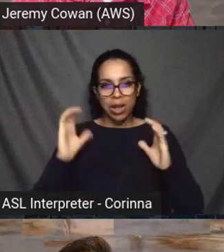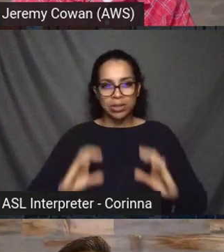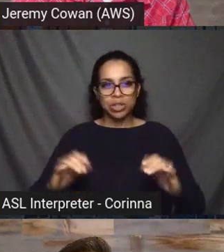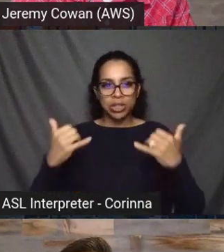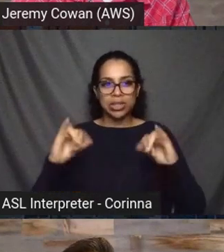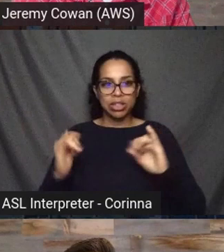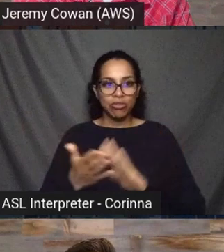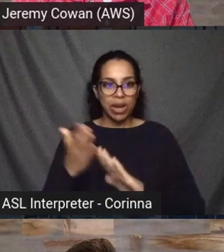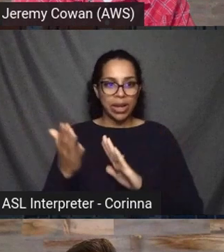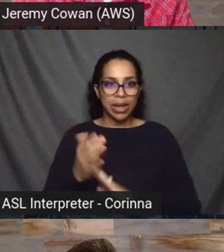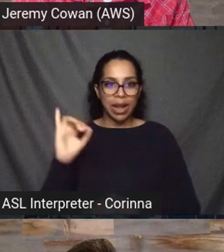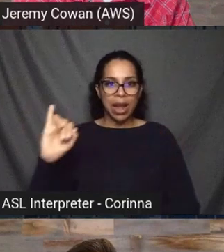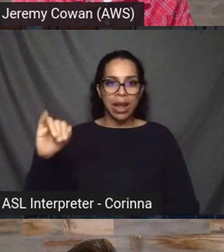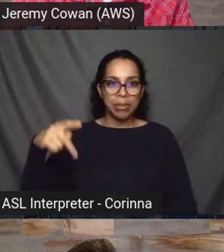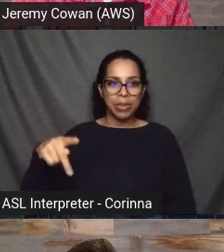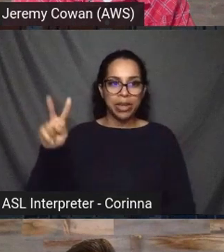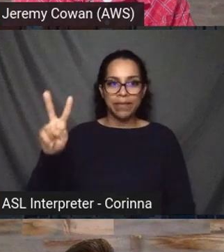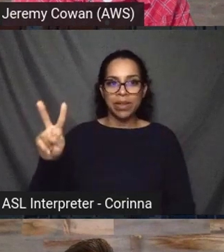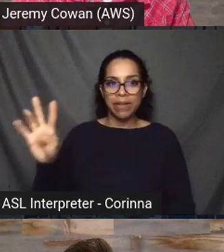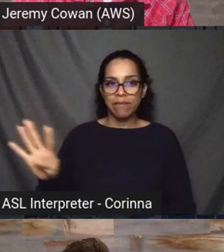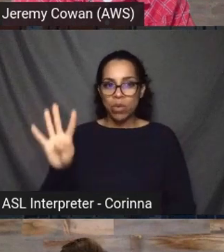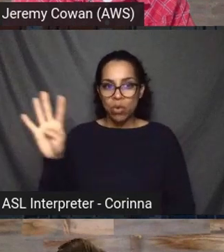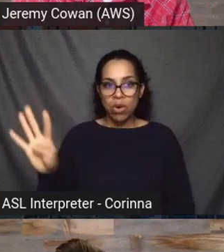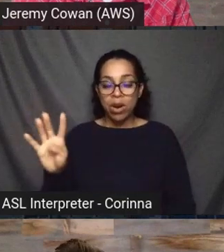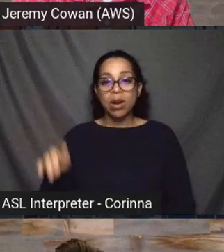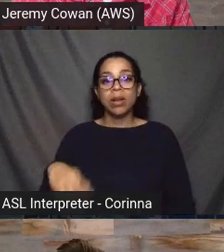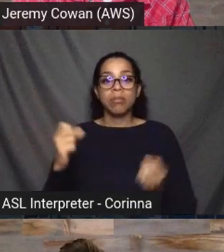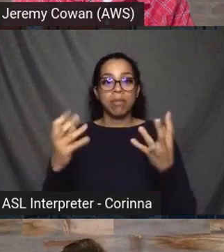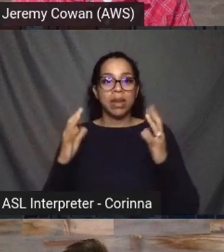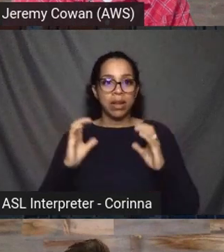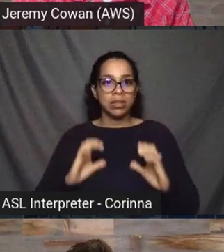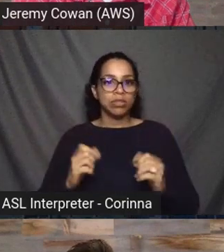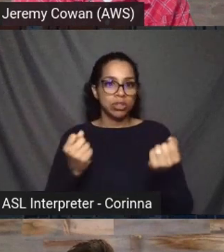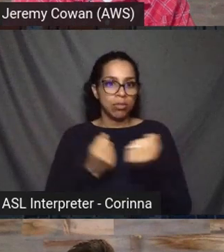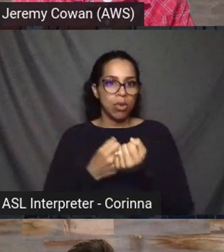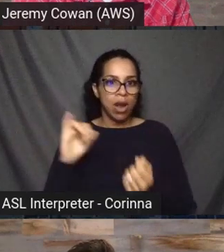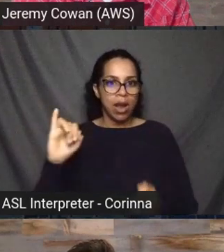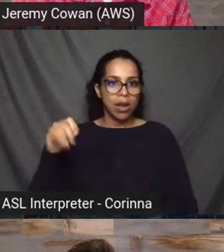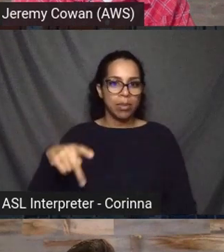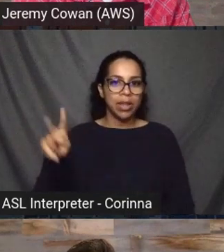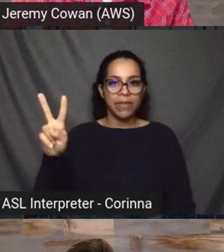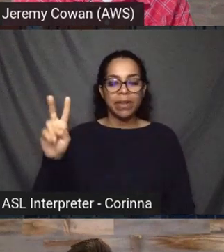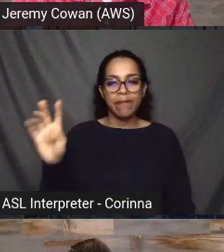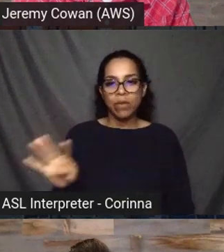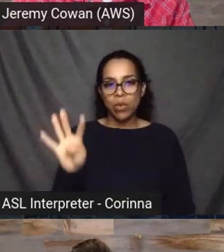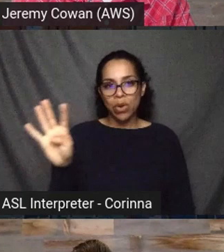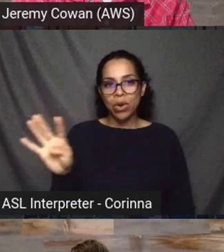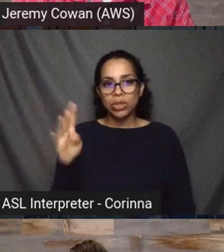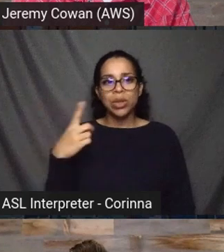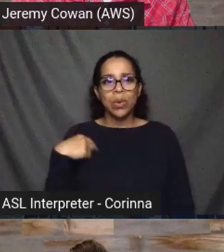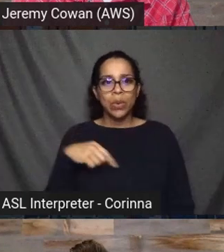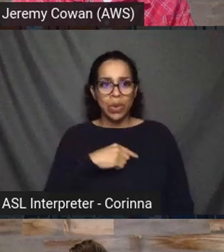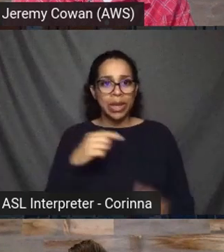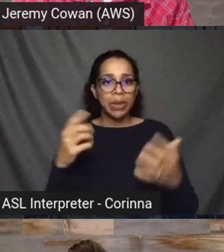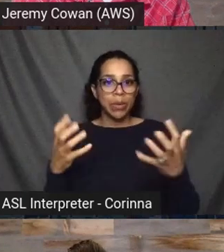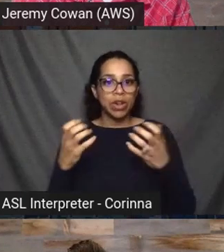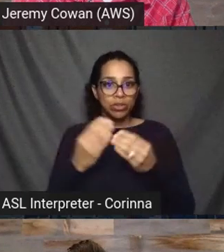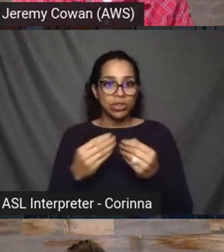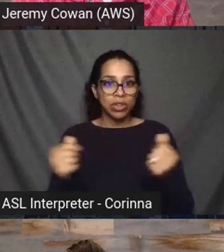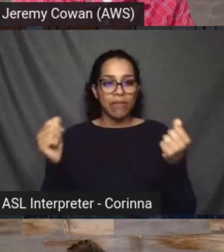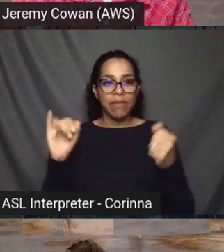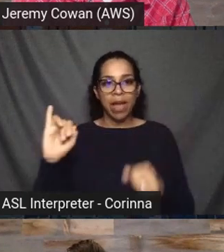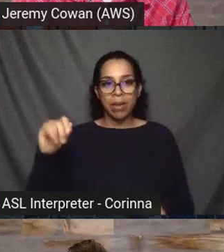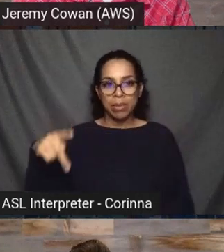And also some of the AWS services as well support IPv4 today, right? So we wanted to solve IPv4